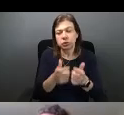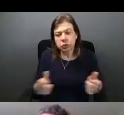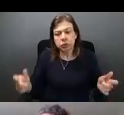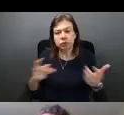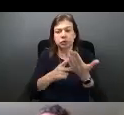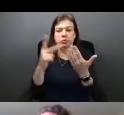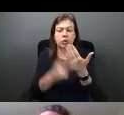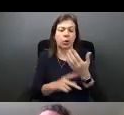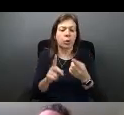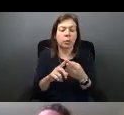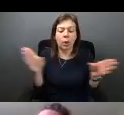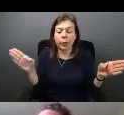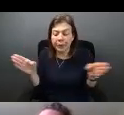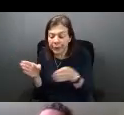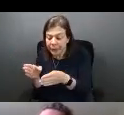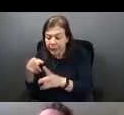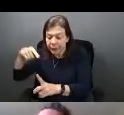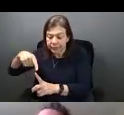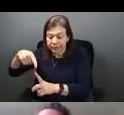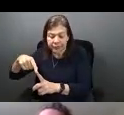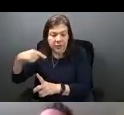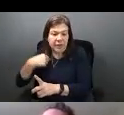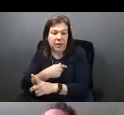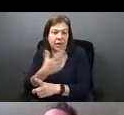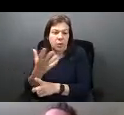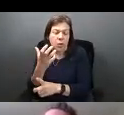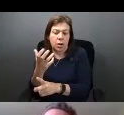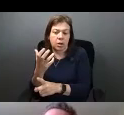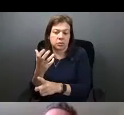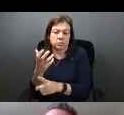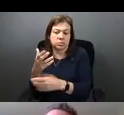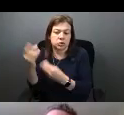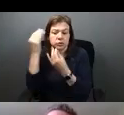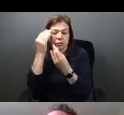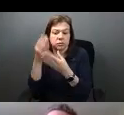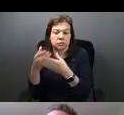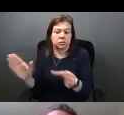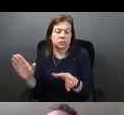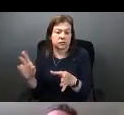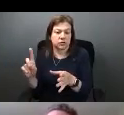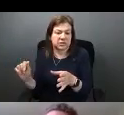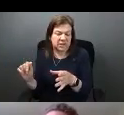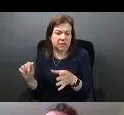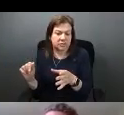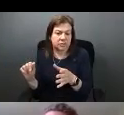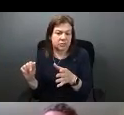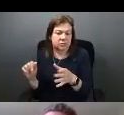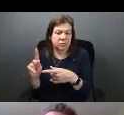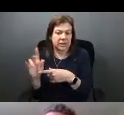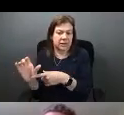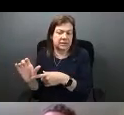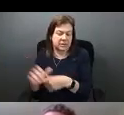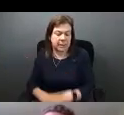but maybe only a portion of it is what they would like to think about doing for the Kennedy